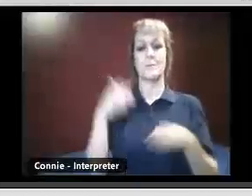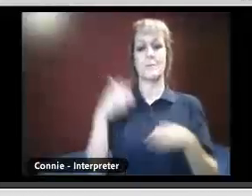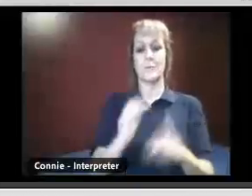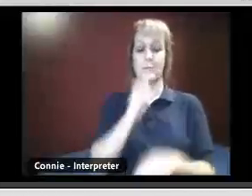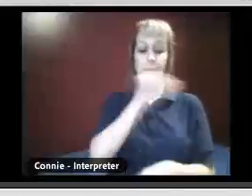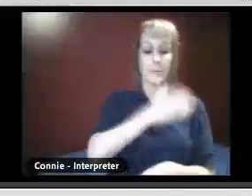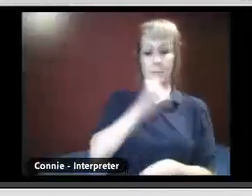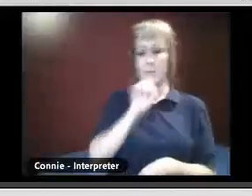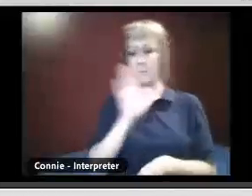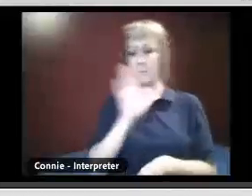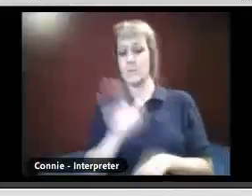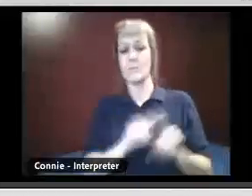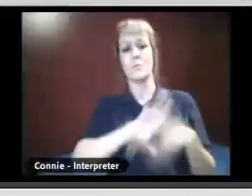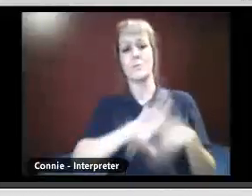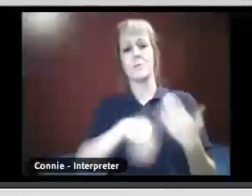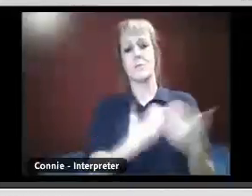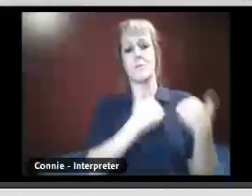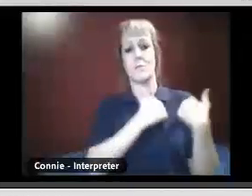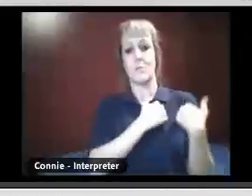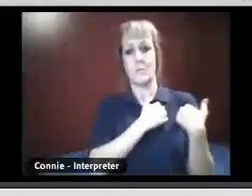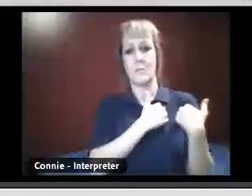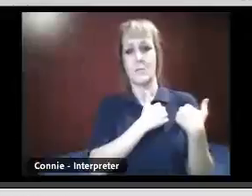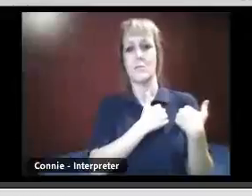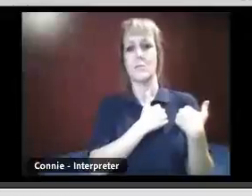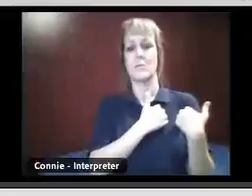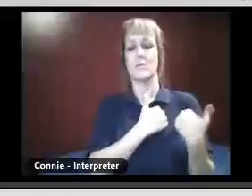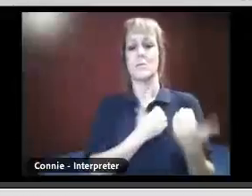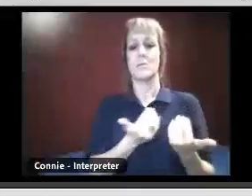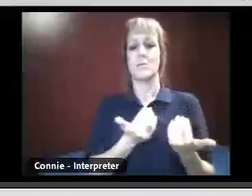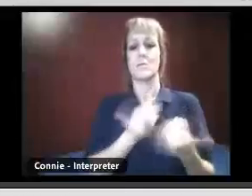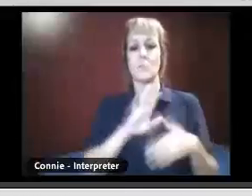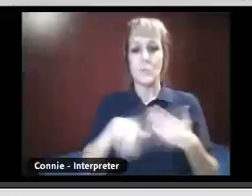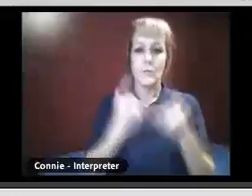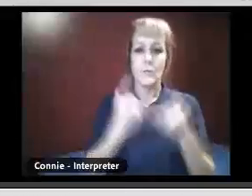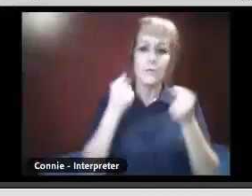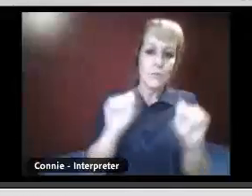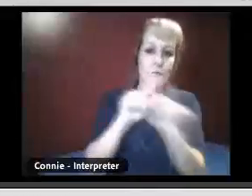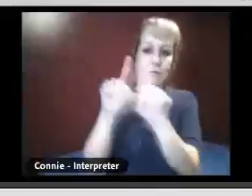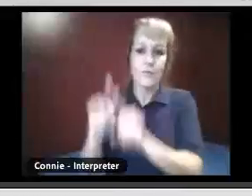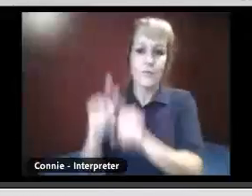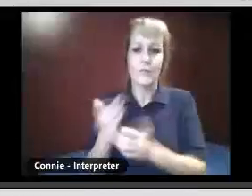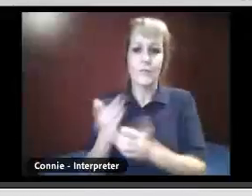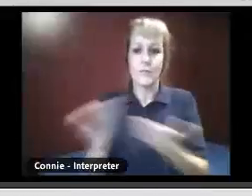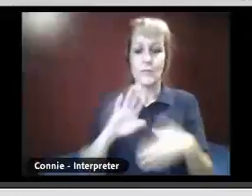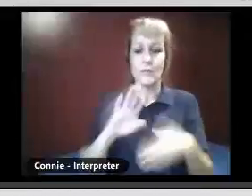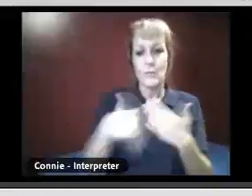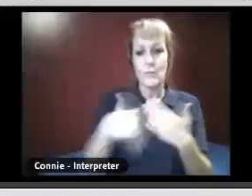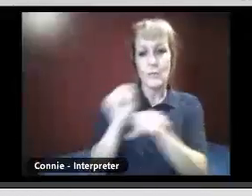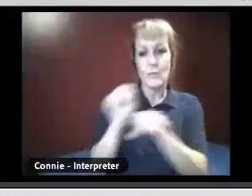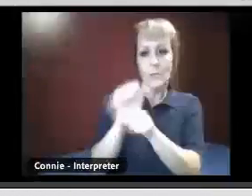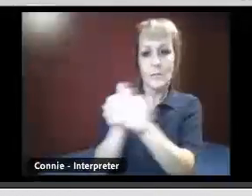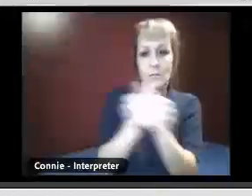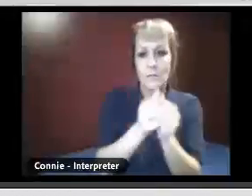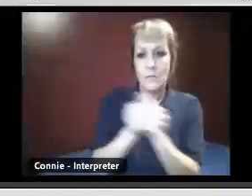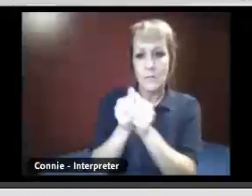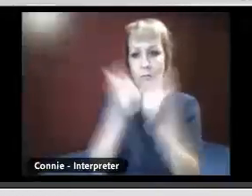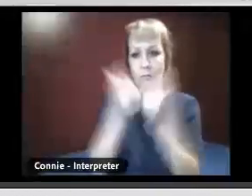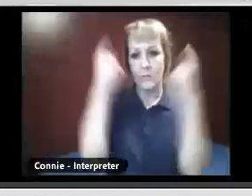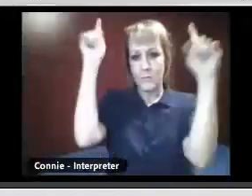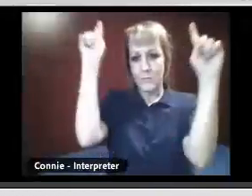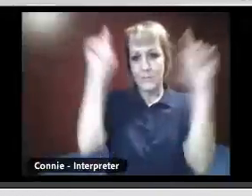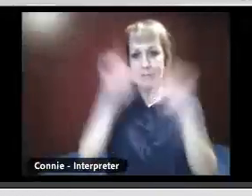taking some ownership of this. We're all trying some different things, right? We're all kind of working together to make that happen. And